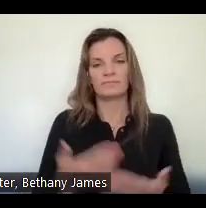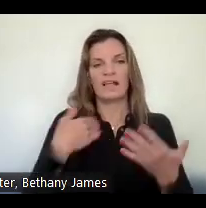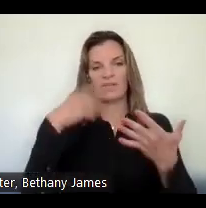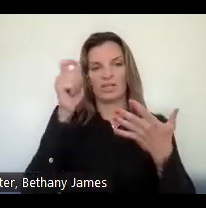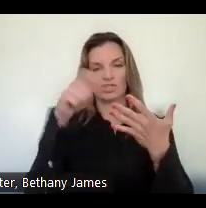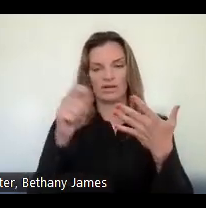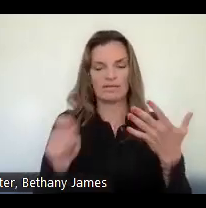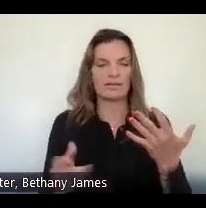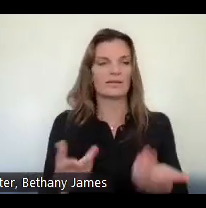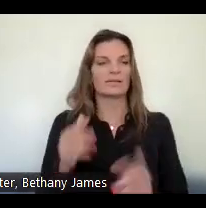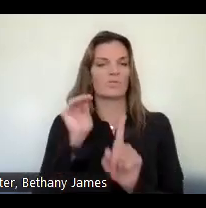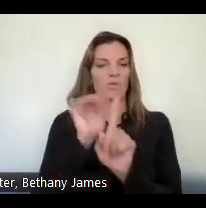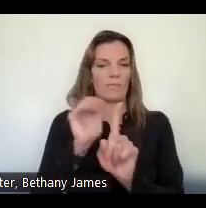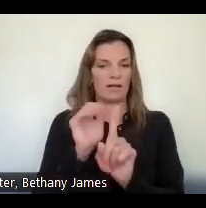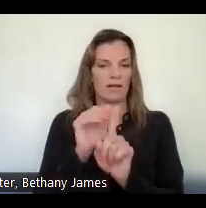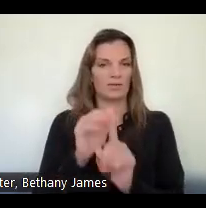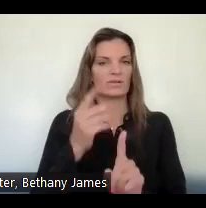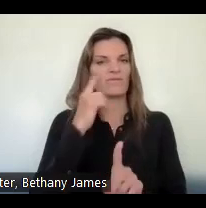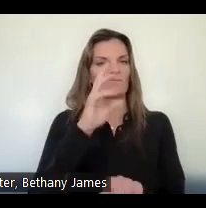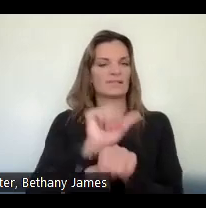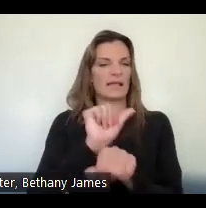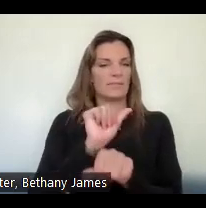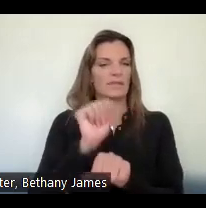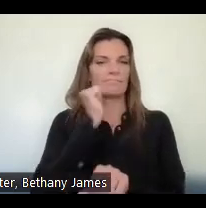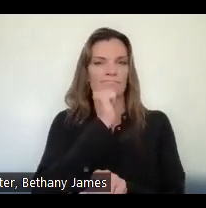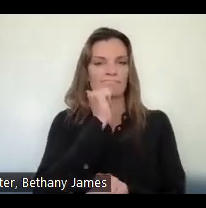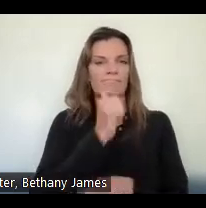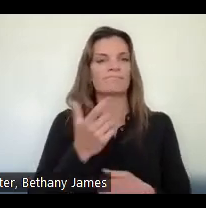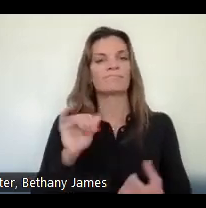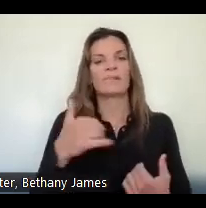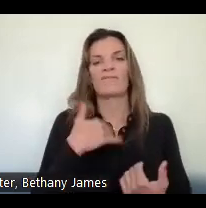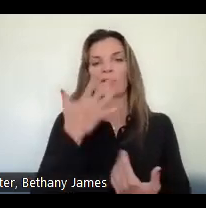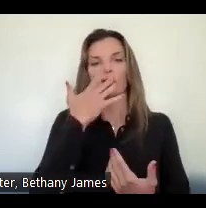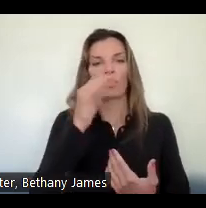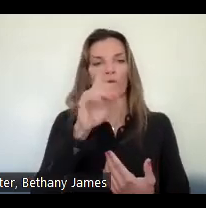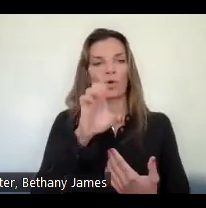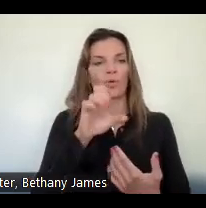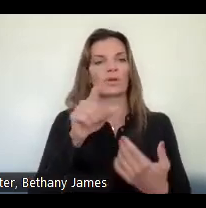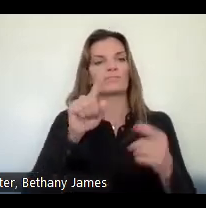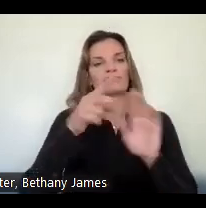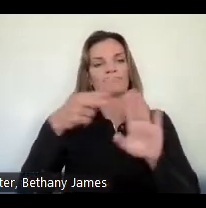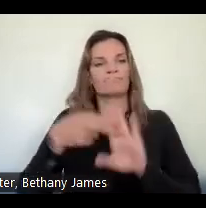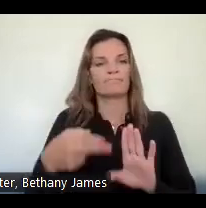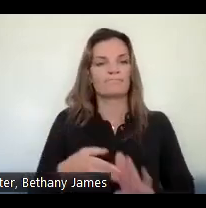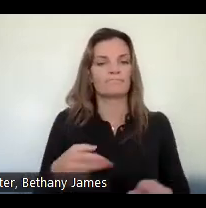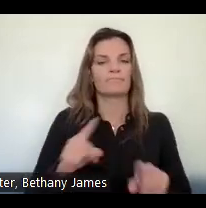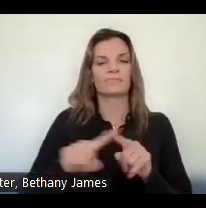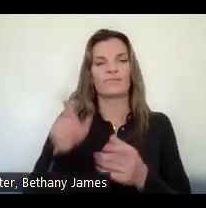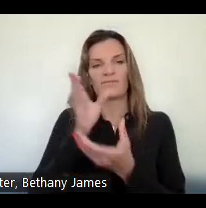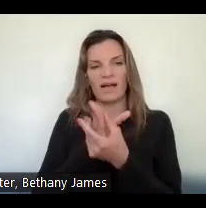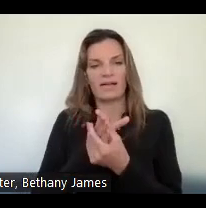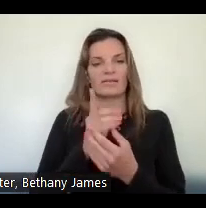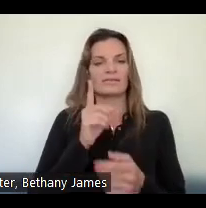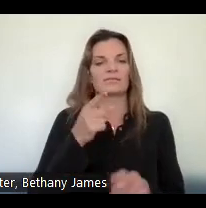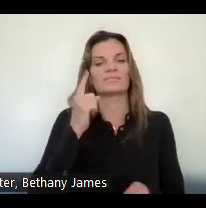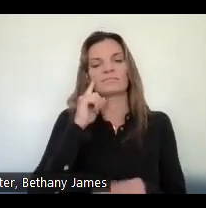reminders for daily assignments, using a color-coded system for files, projects, and activities. Job restructuring.